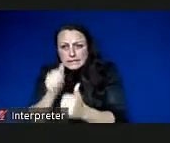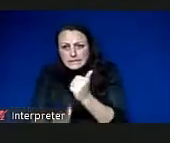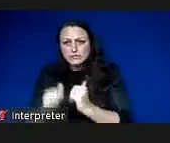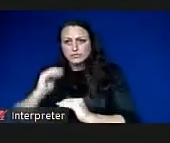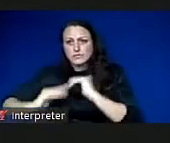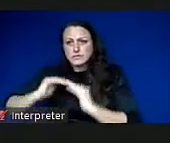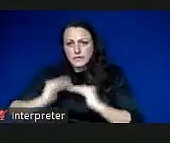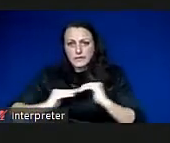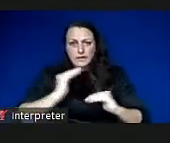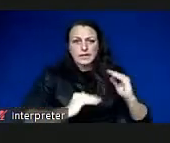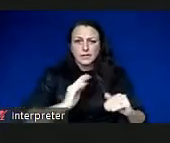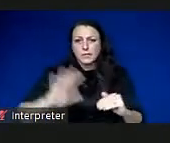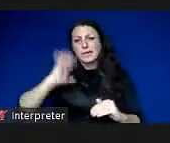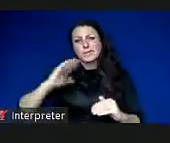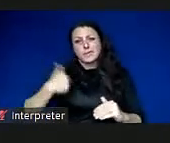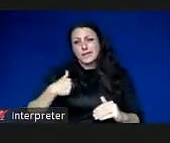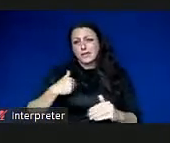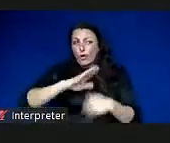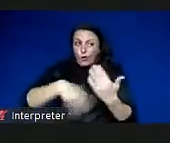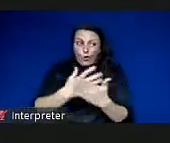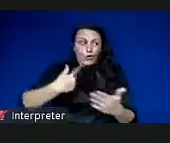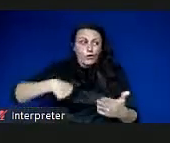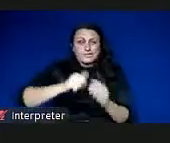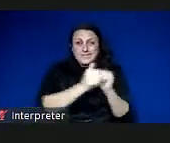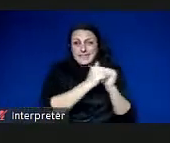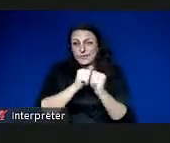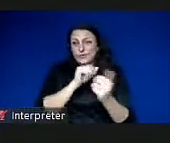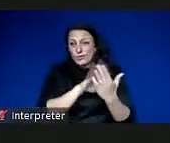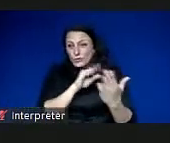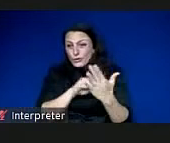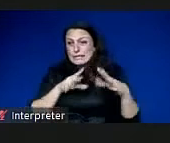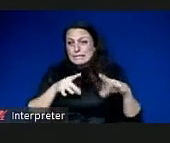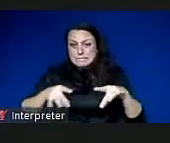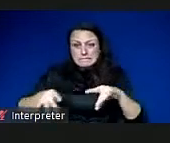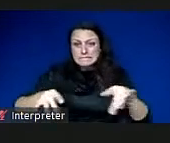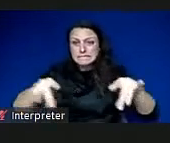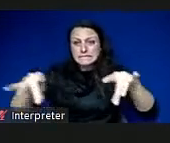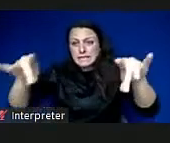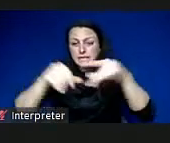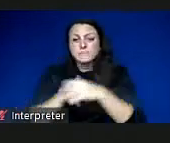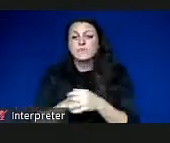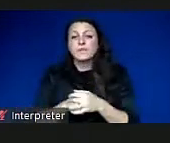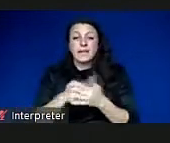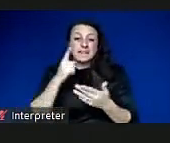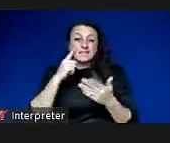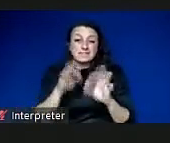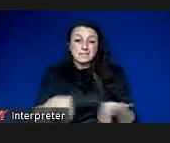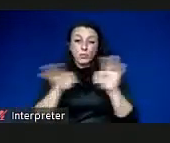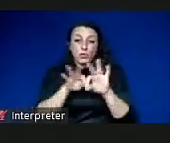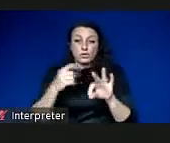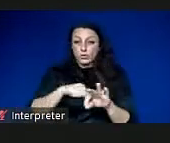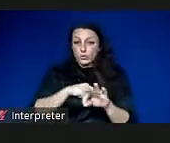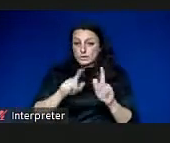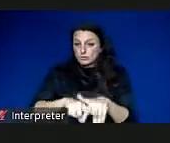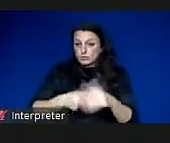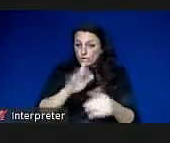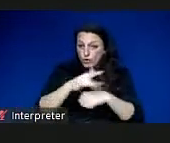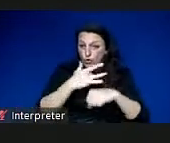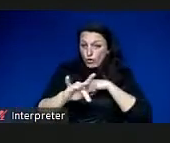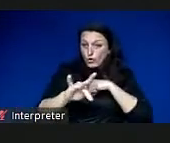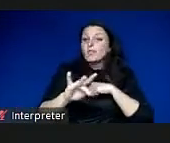days. I think it's important to notice that bringing those actions to bear early on gave us then the opportunity